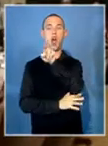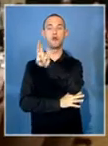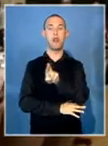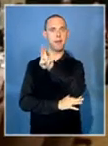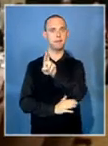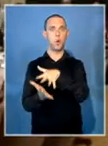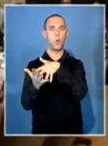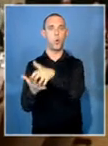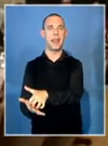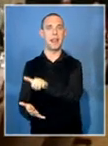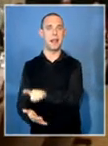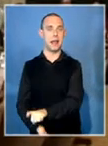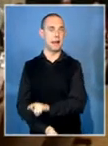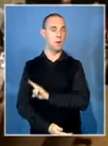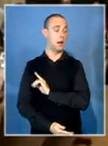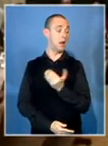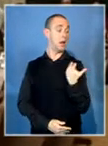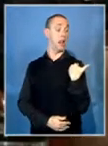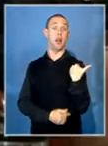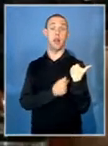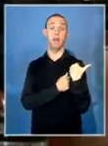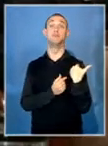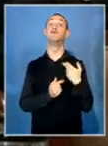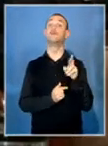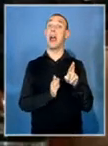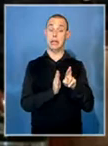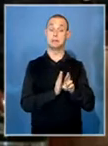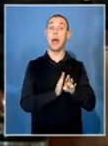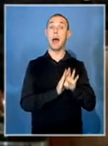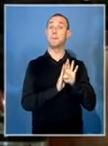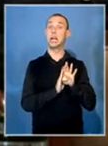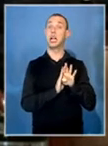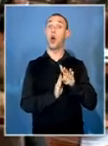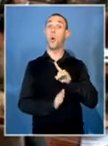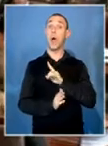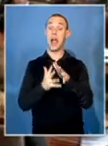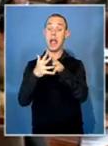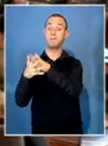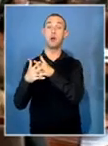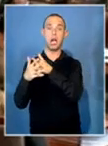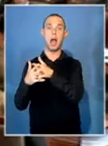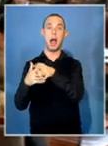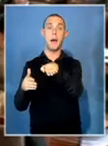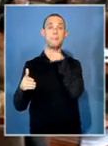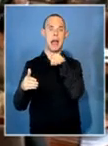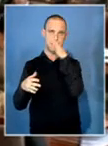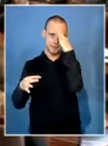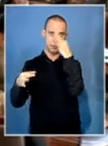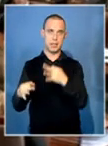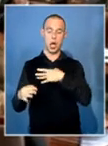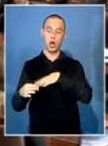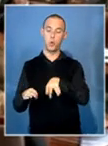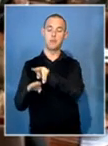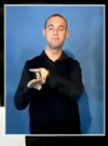currency strengthening following last night's decision by the US Federal Reserve not to reduce its economic stimulus. The